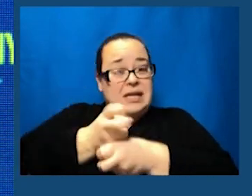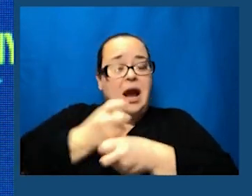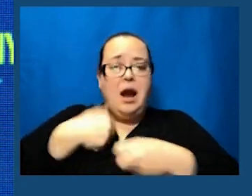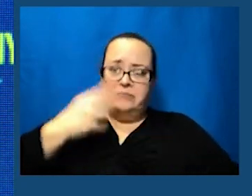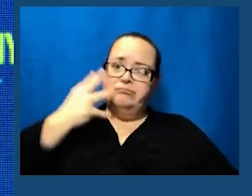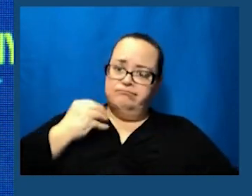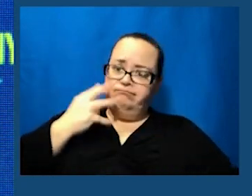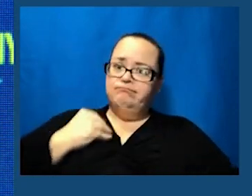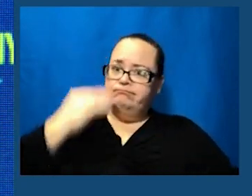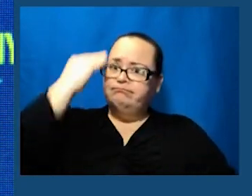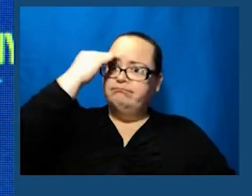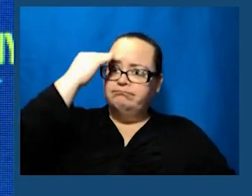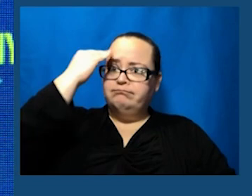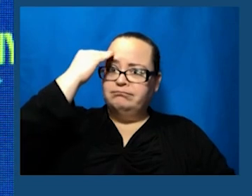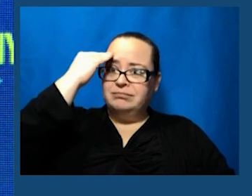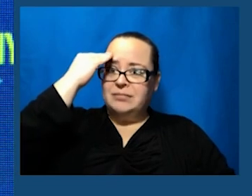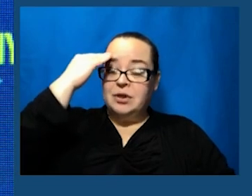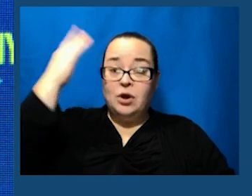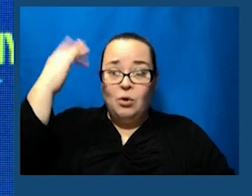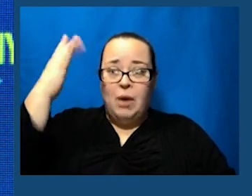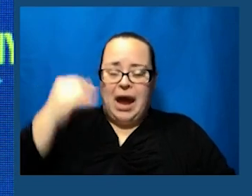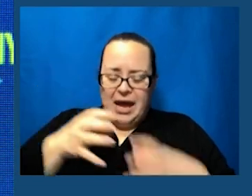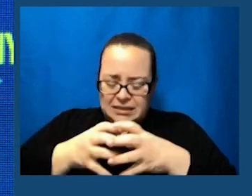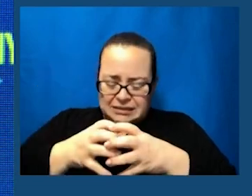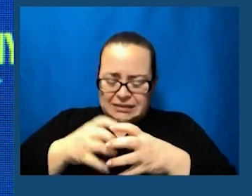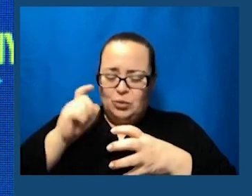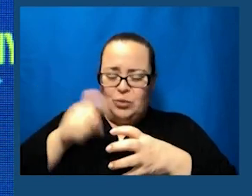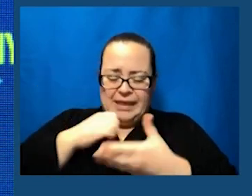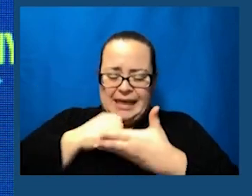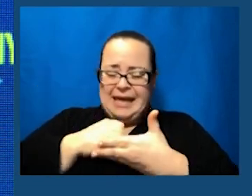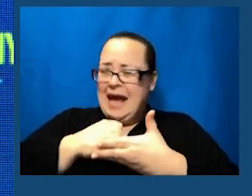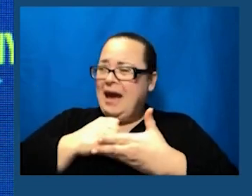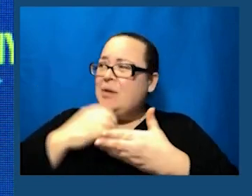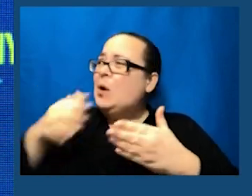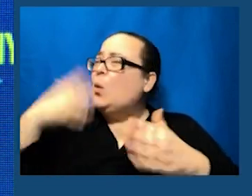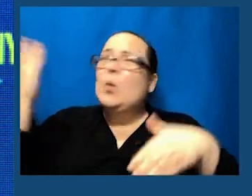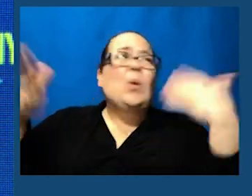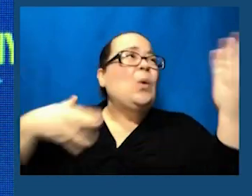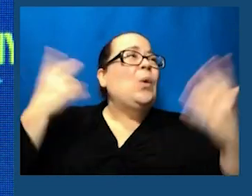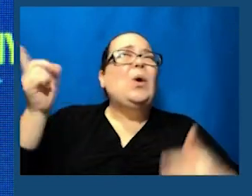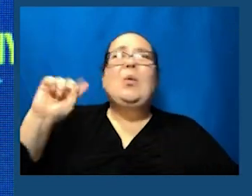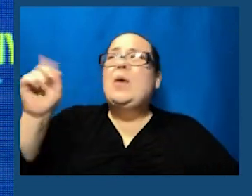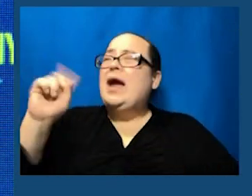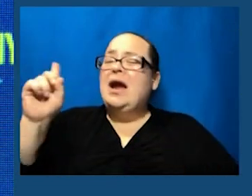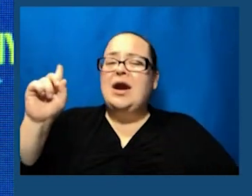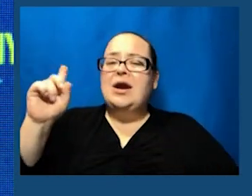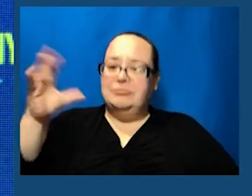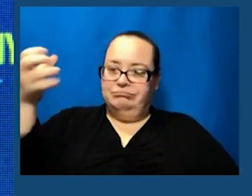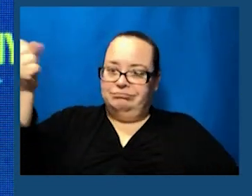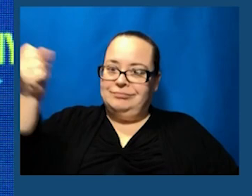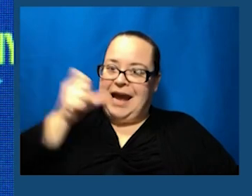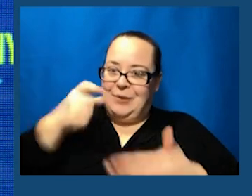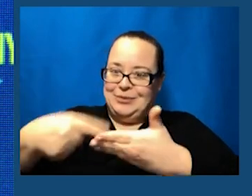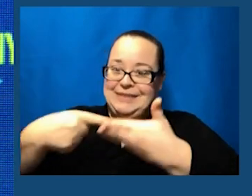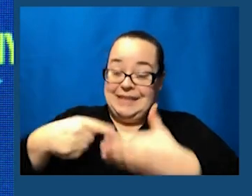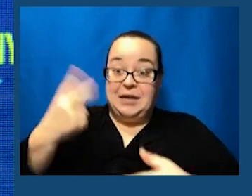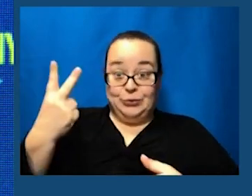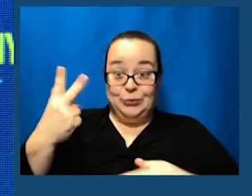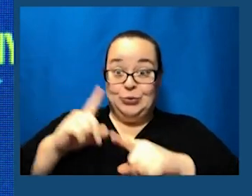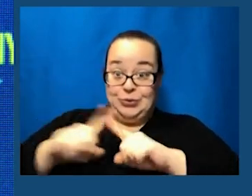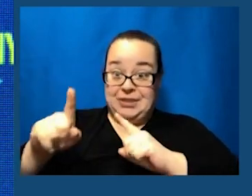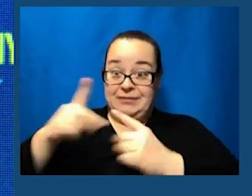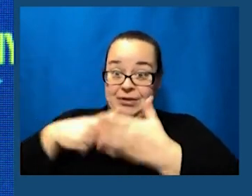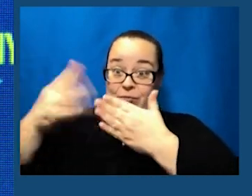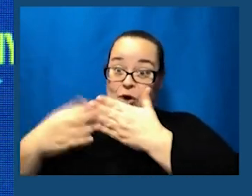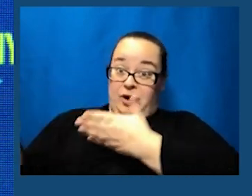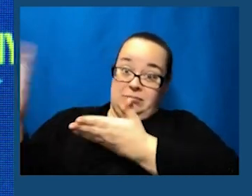that help you need is so elusive. And we'll talk about that in a couple minutes when I talk about two of my favorite programs. But I want to thank the people of